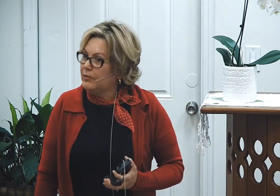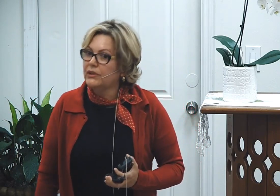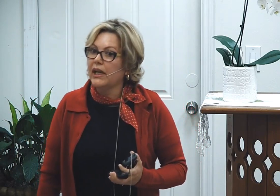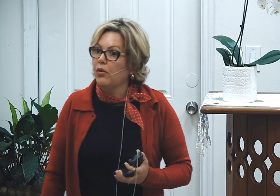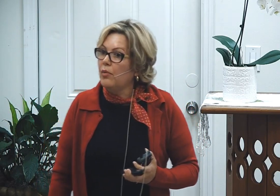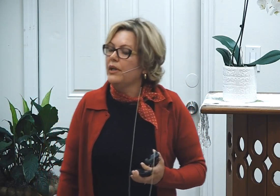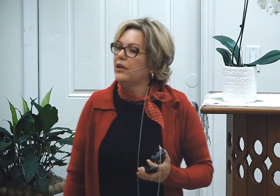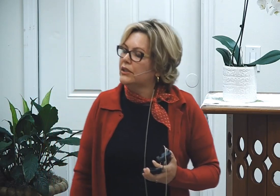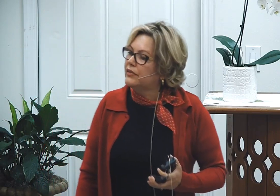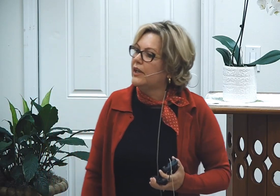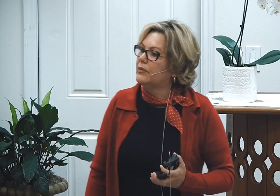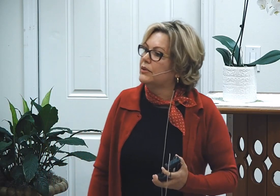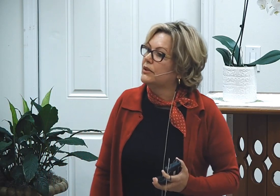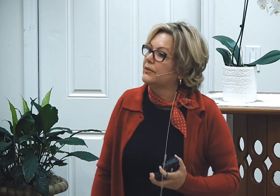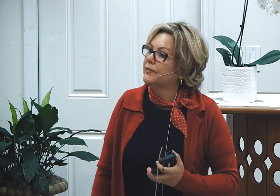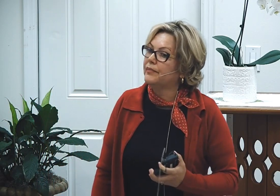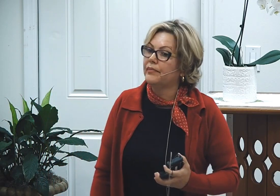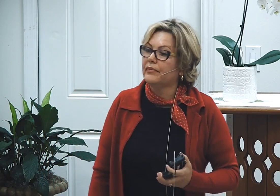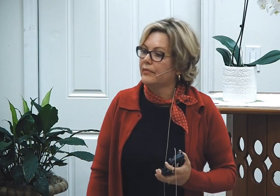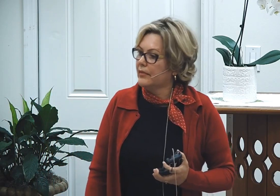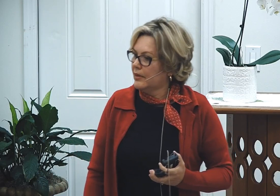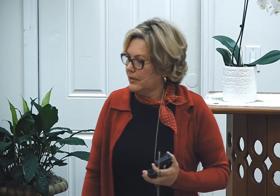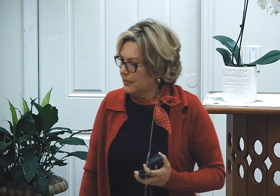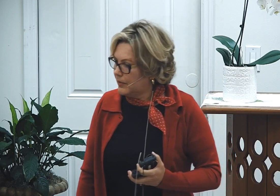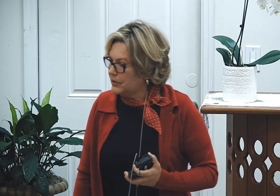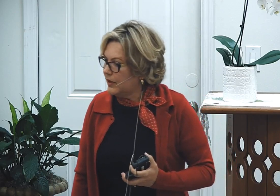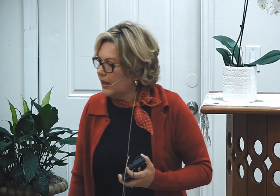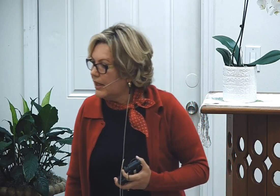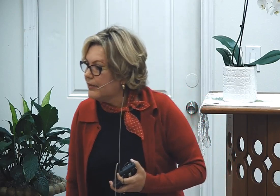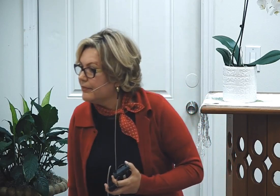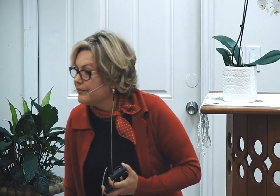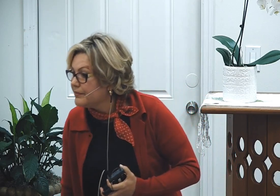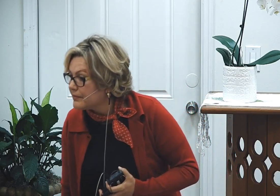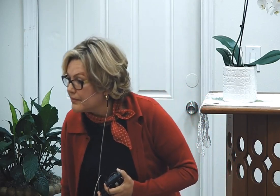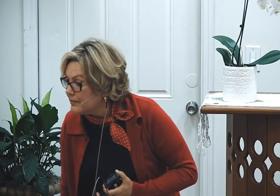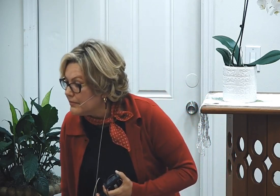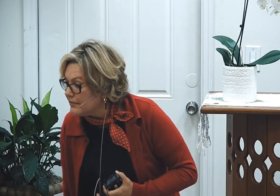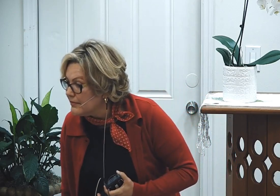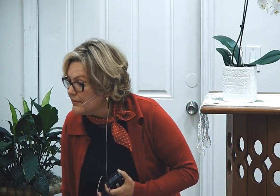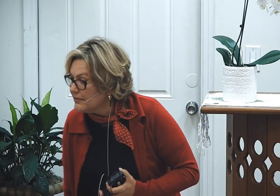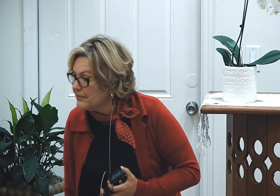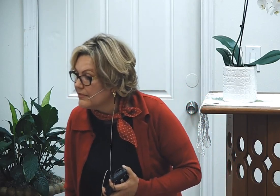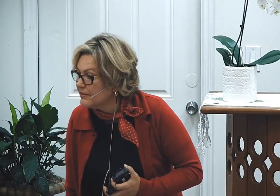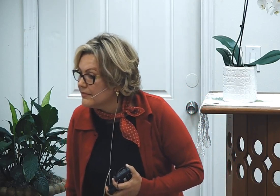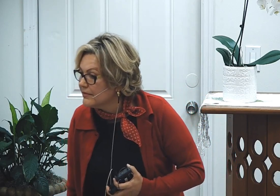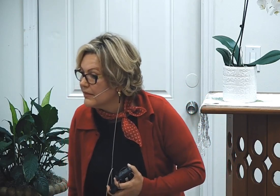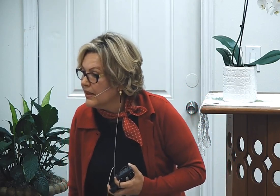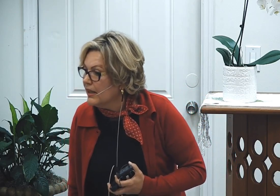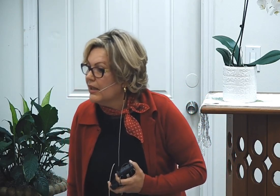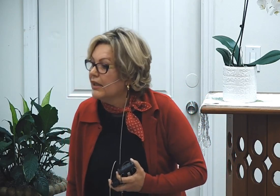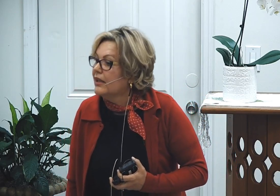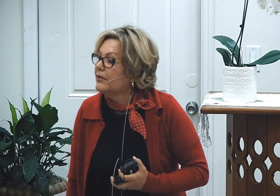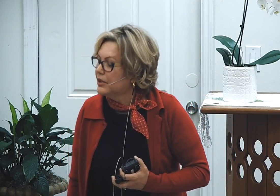this already happened? Of course we can see it. How do we see it?